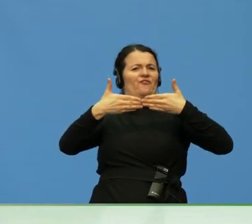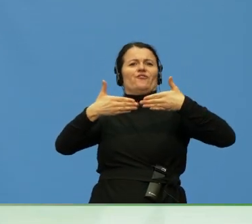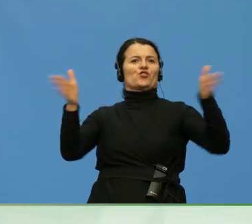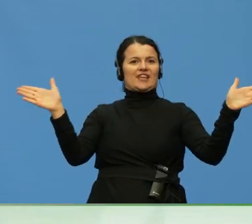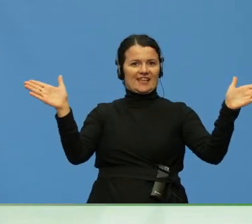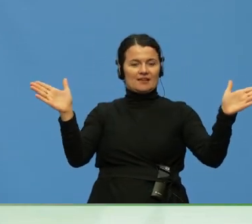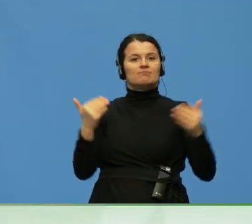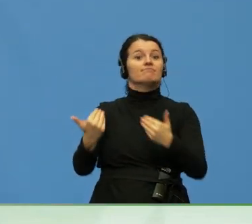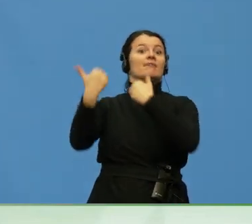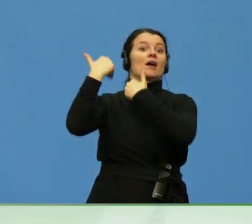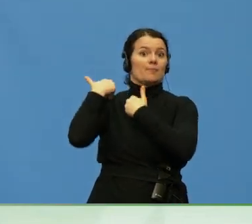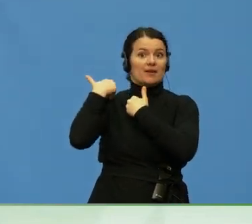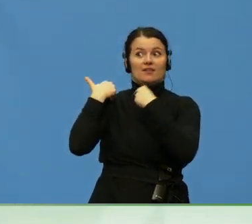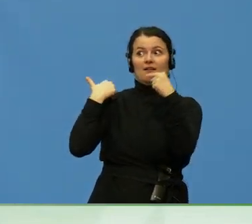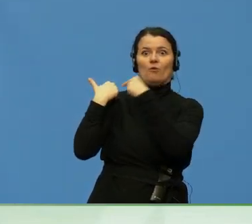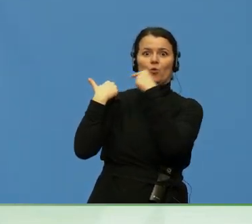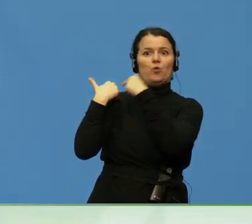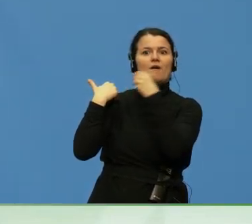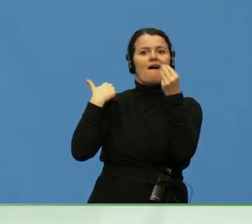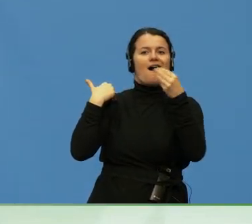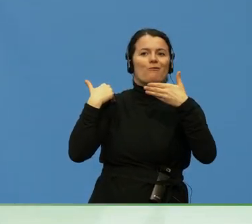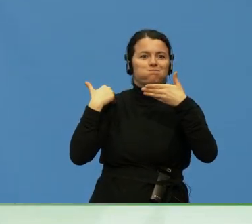This is going to be quite exciting.